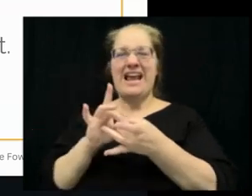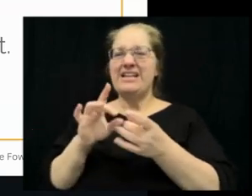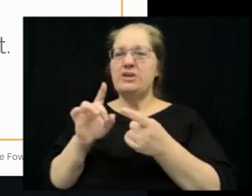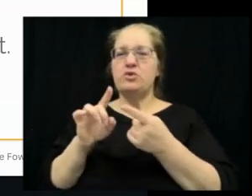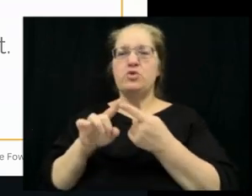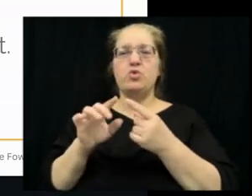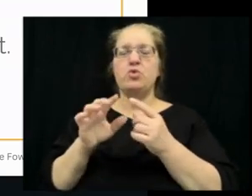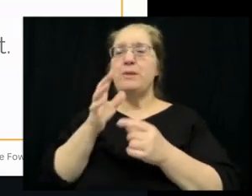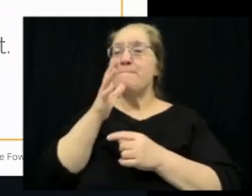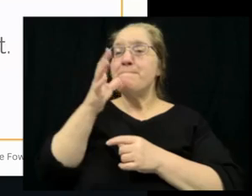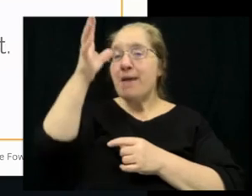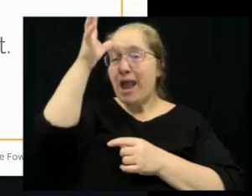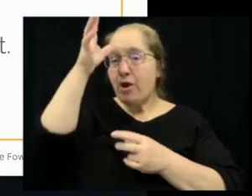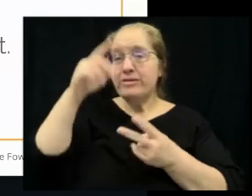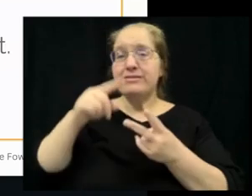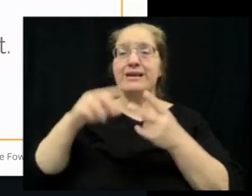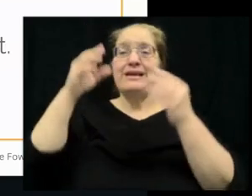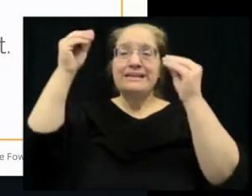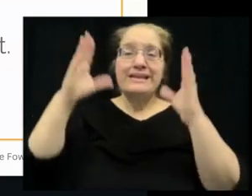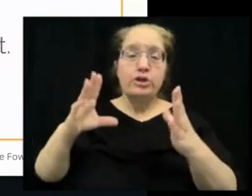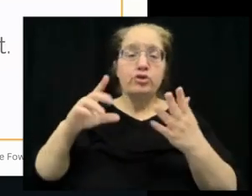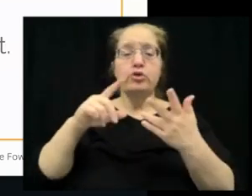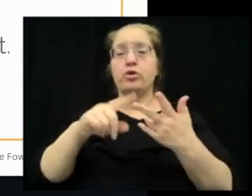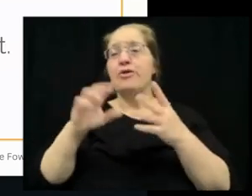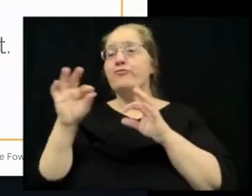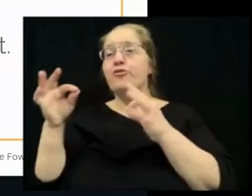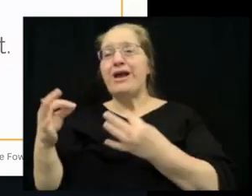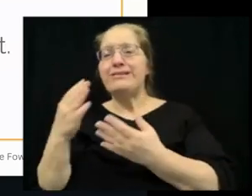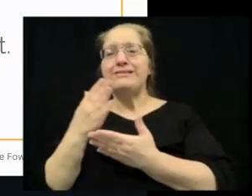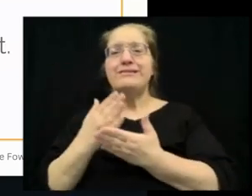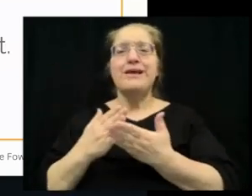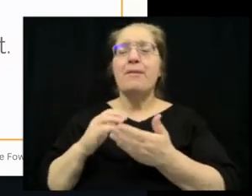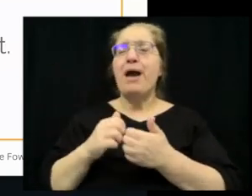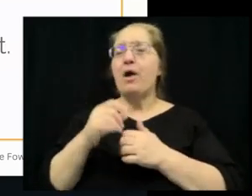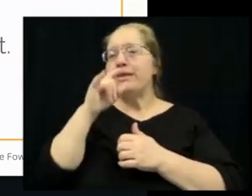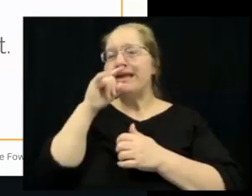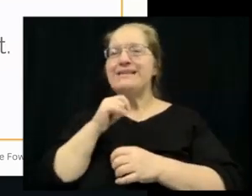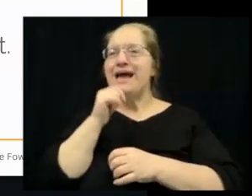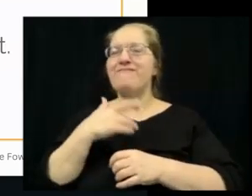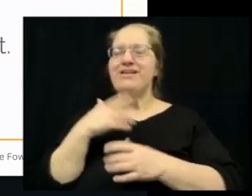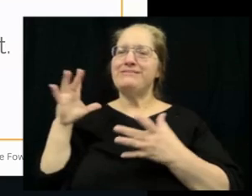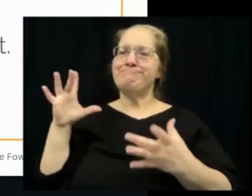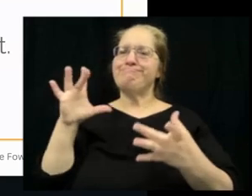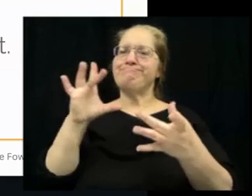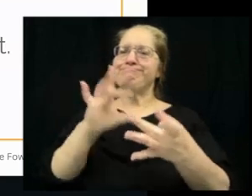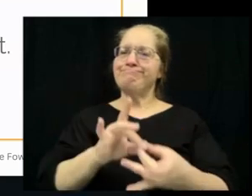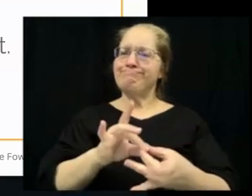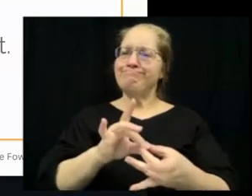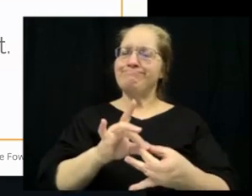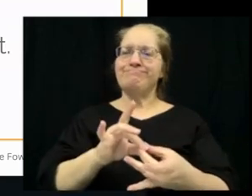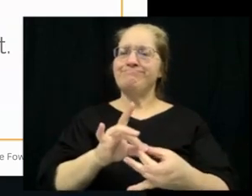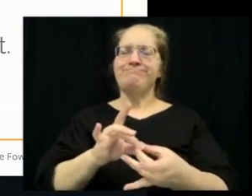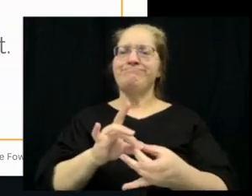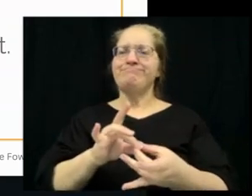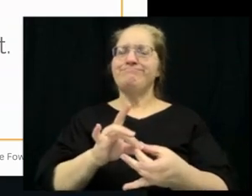either to their parents, to their teachers, to their friends. Somehow the kid is not feeling like they